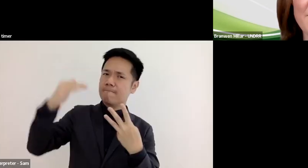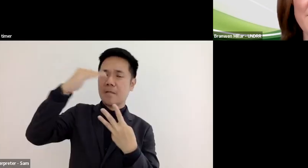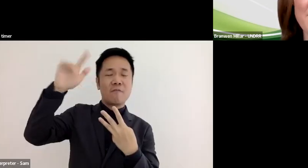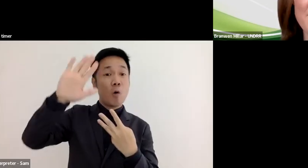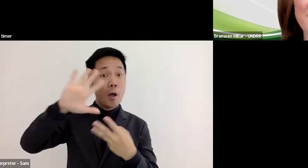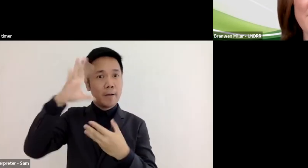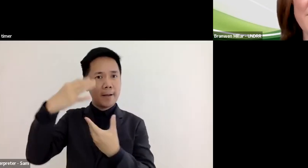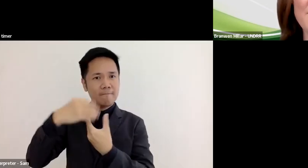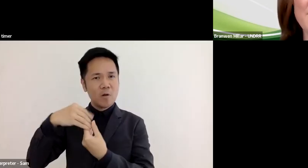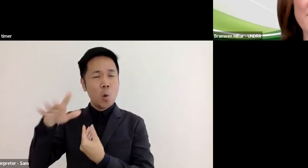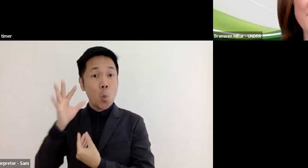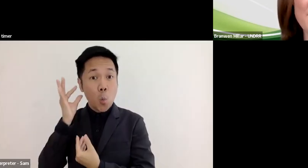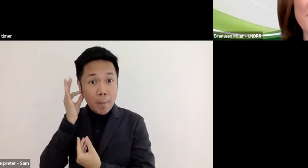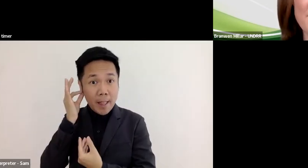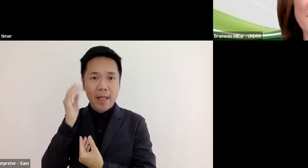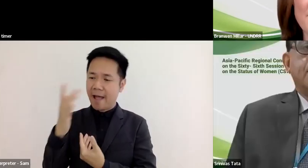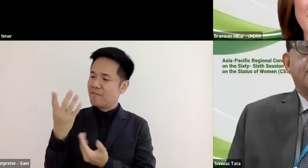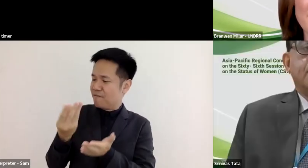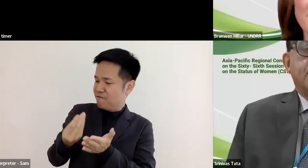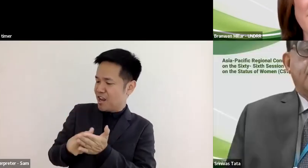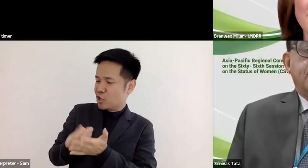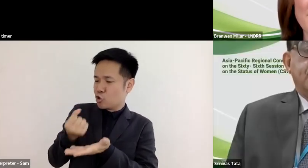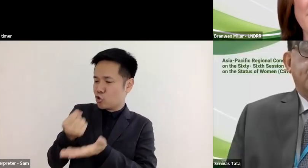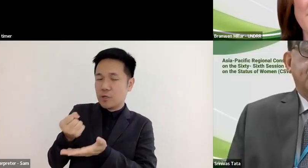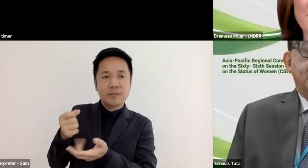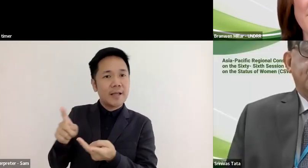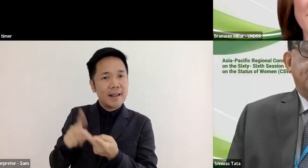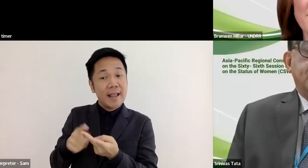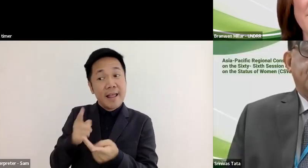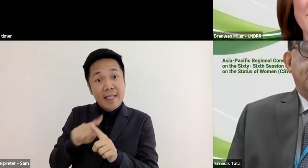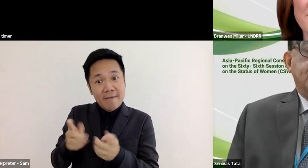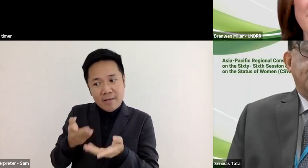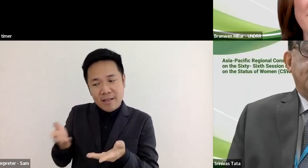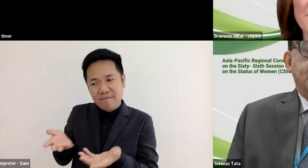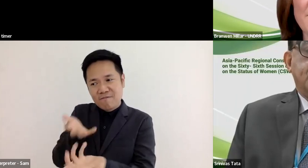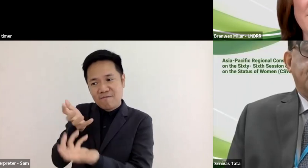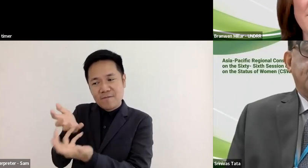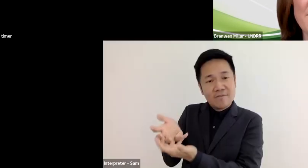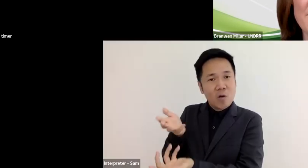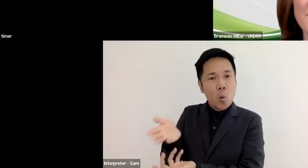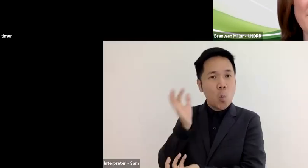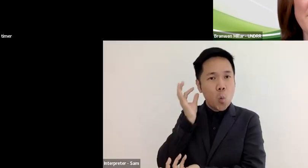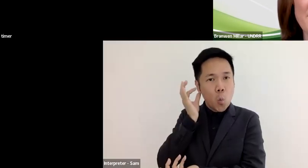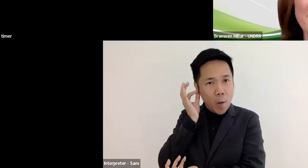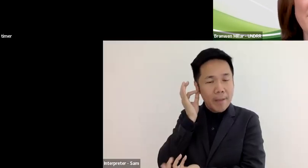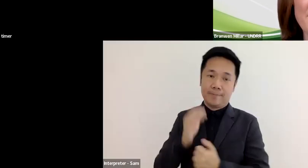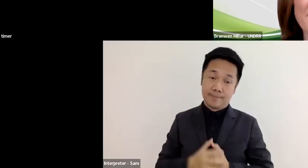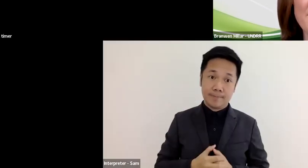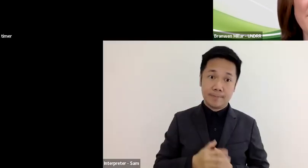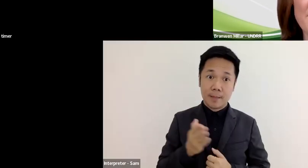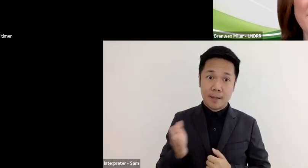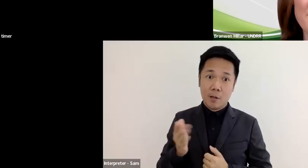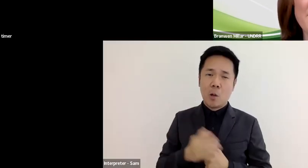women, of financial resources and essential facilities and infrastructure is the most pressing challenges in